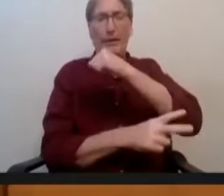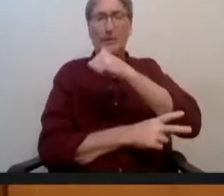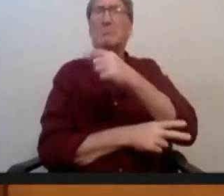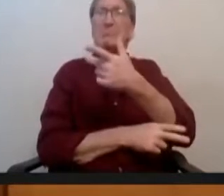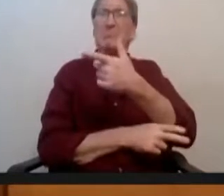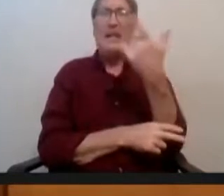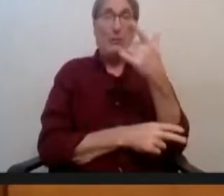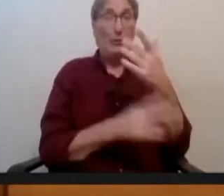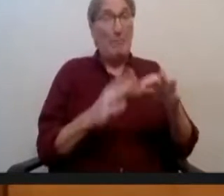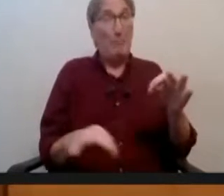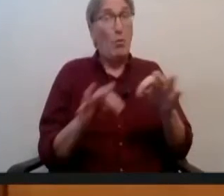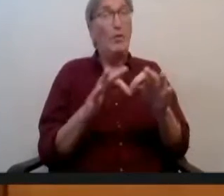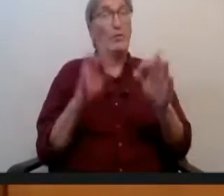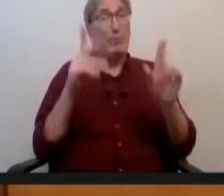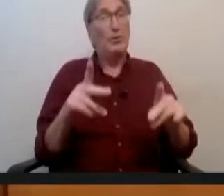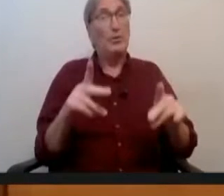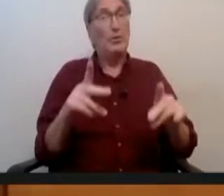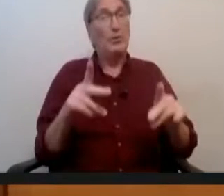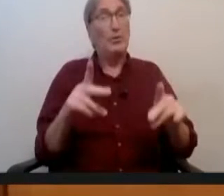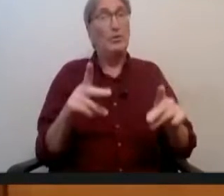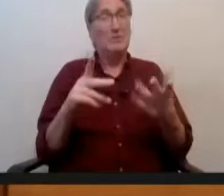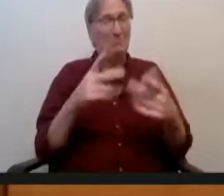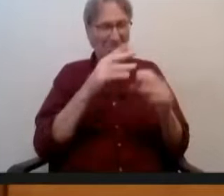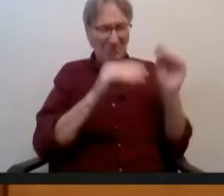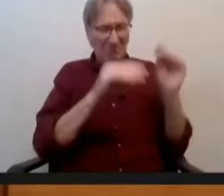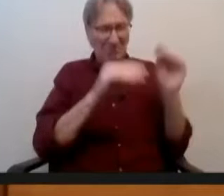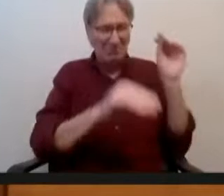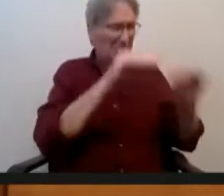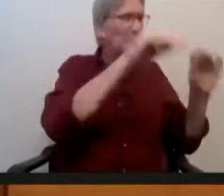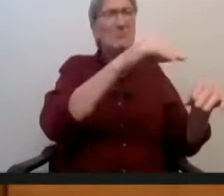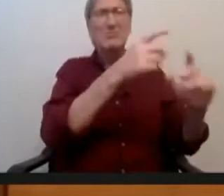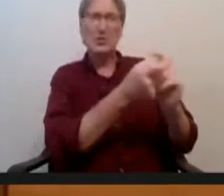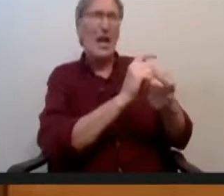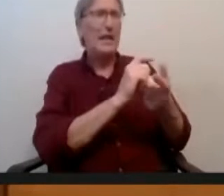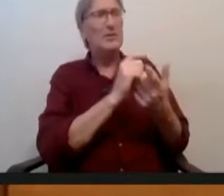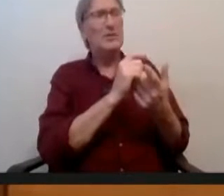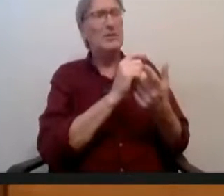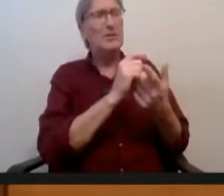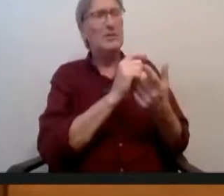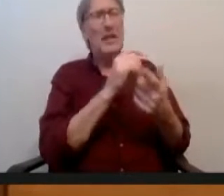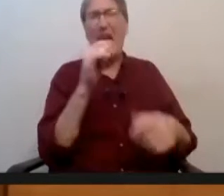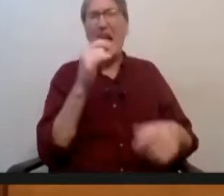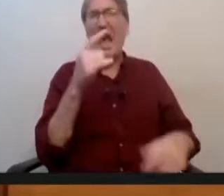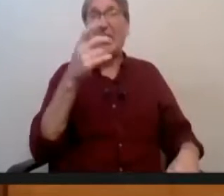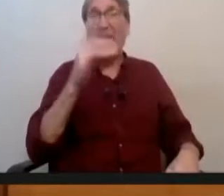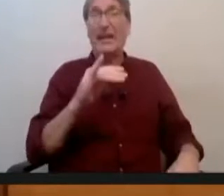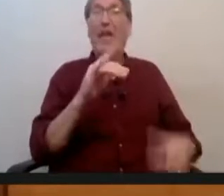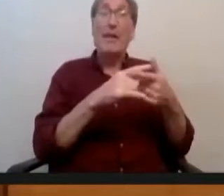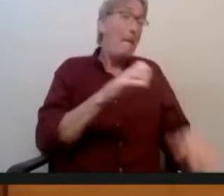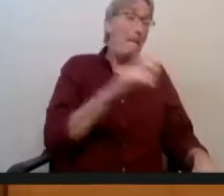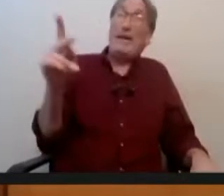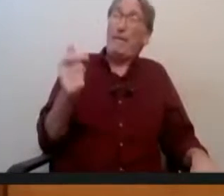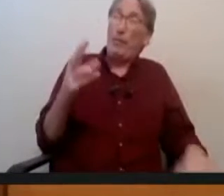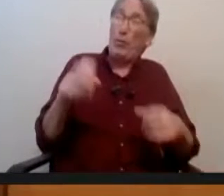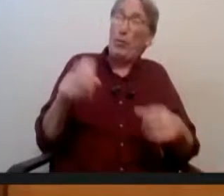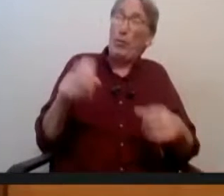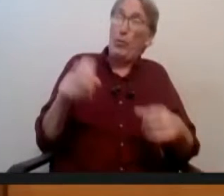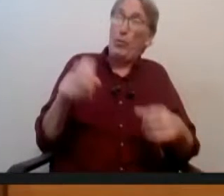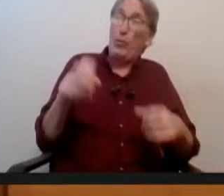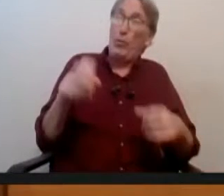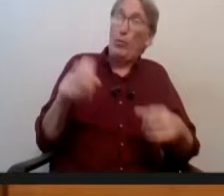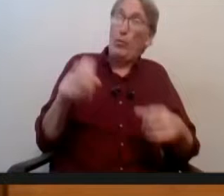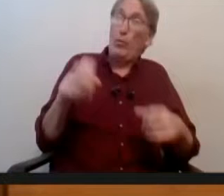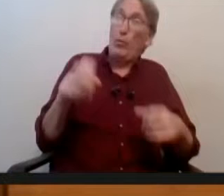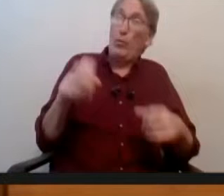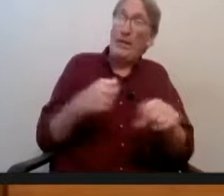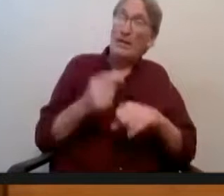important shaper this side of the Allegheny River's makeup, as several years later he traveled home to his native Switzerland and entreated several